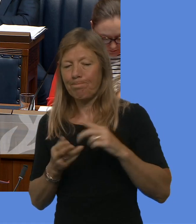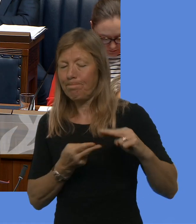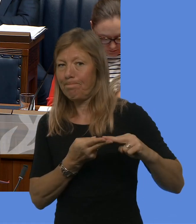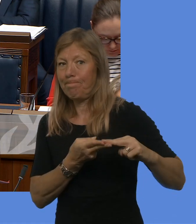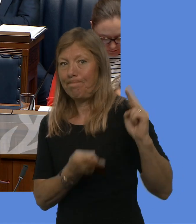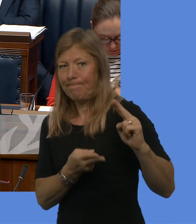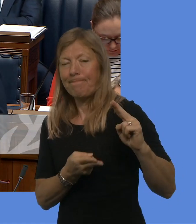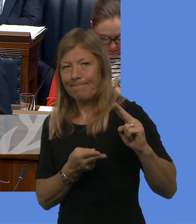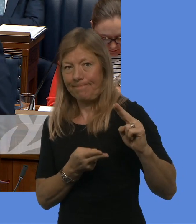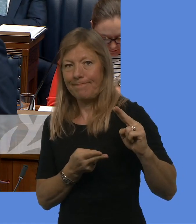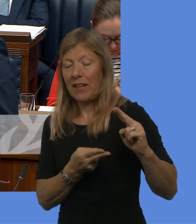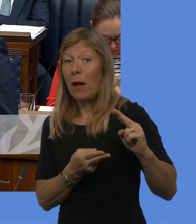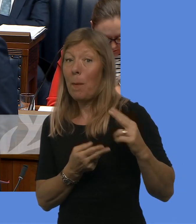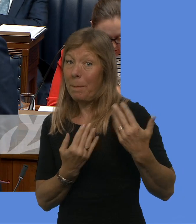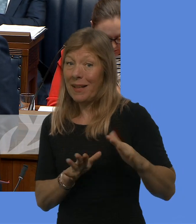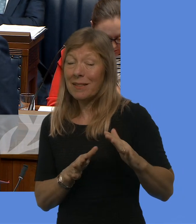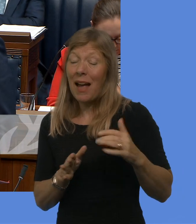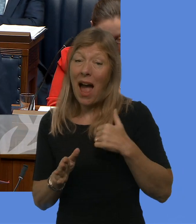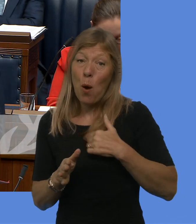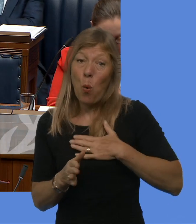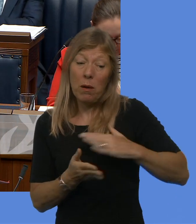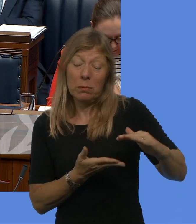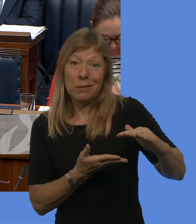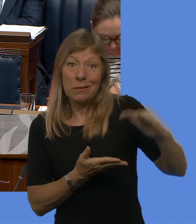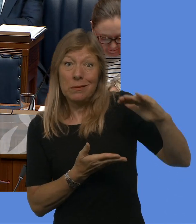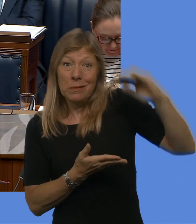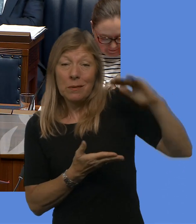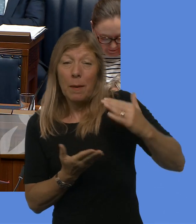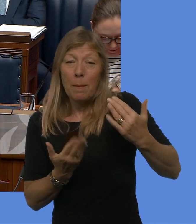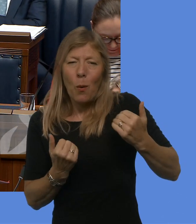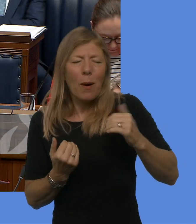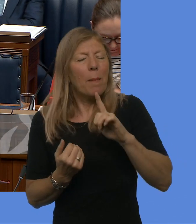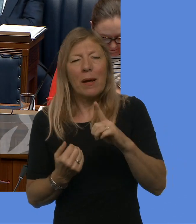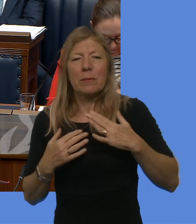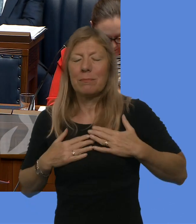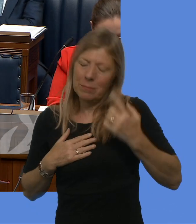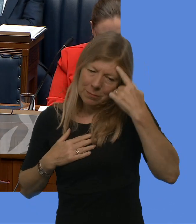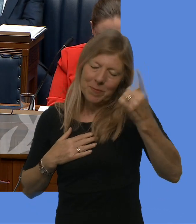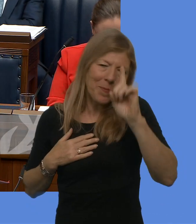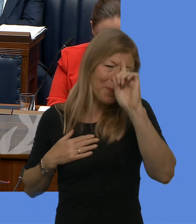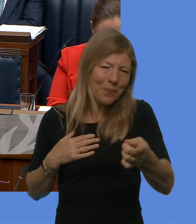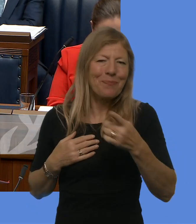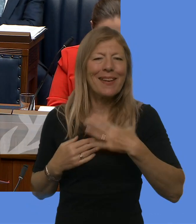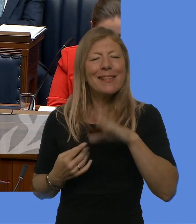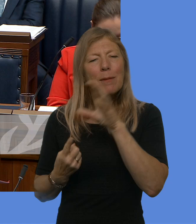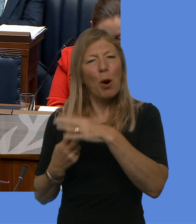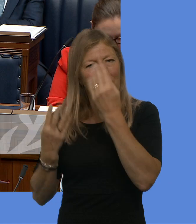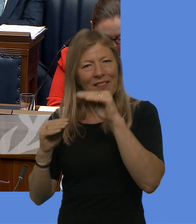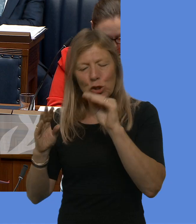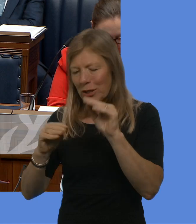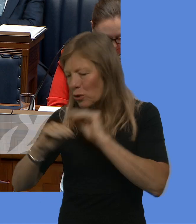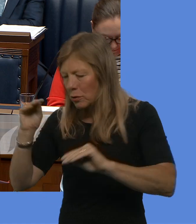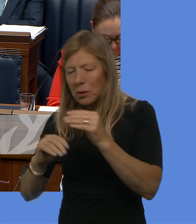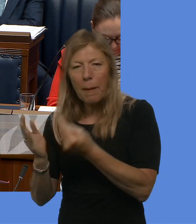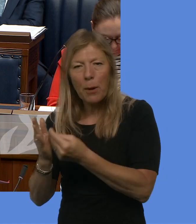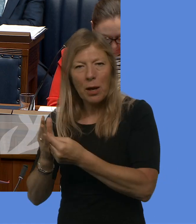I've indicated my desire to do more, but that requires the Department of Education to have the resources available to it